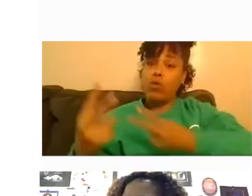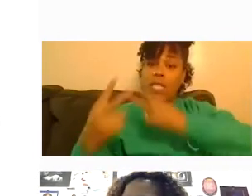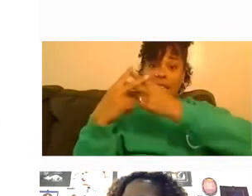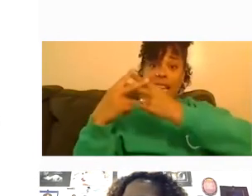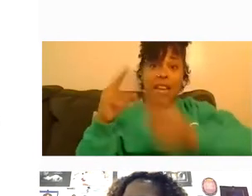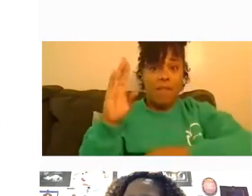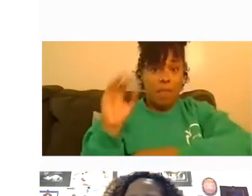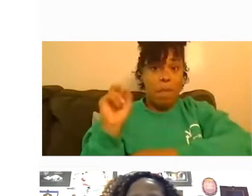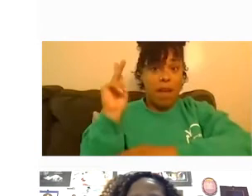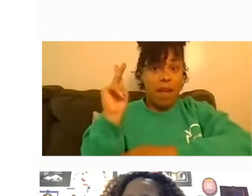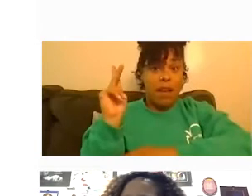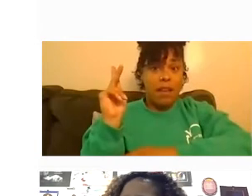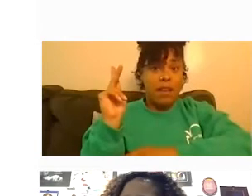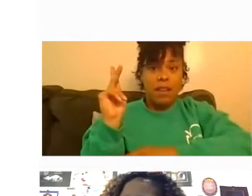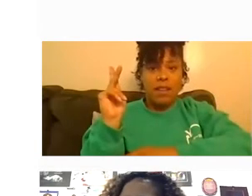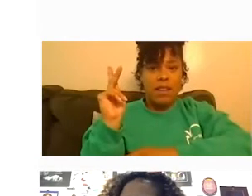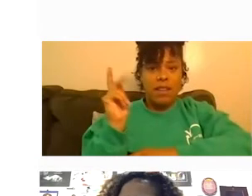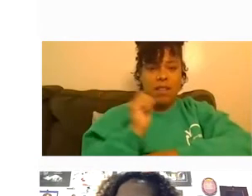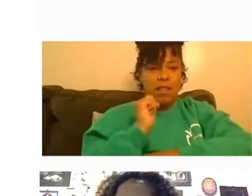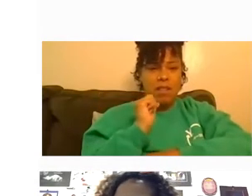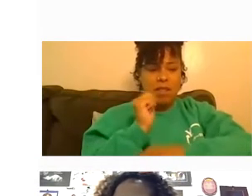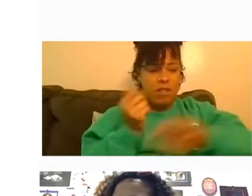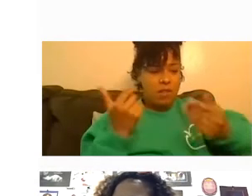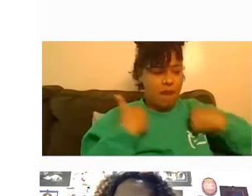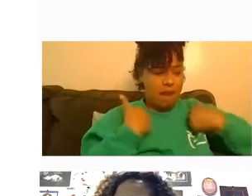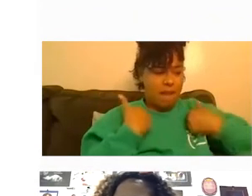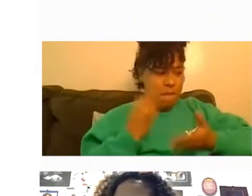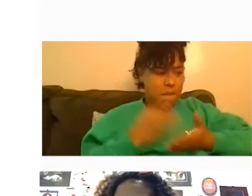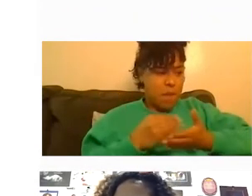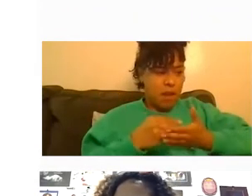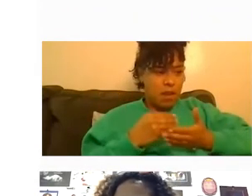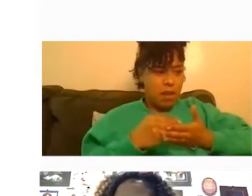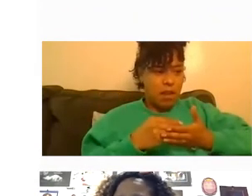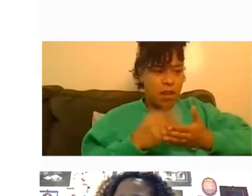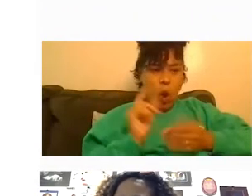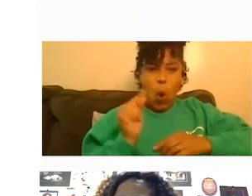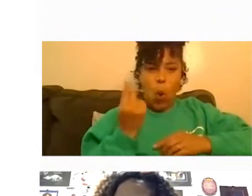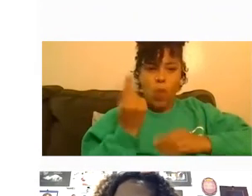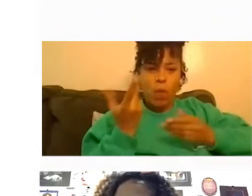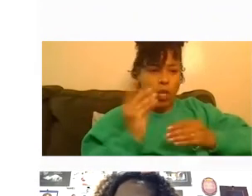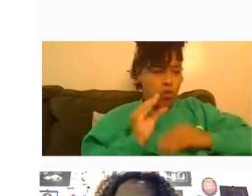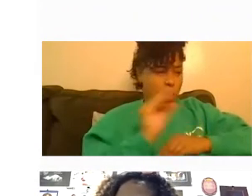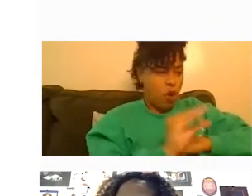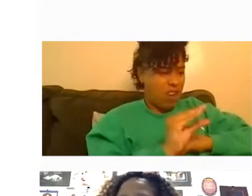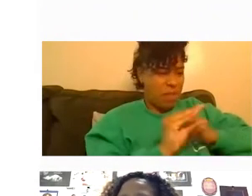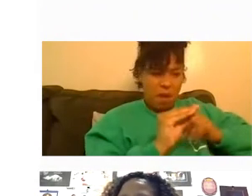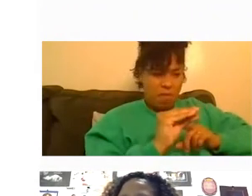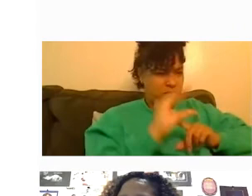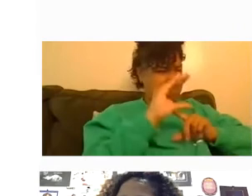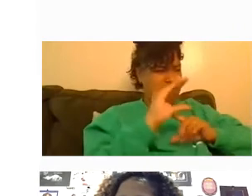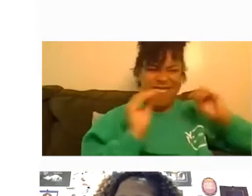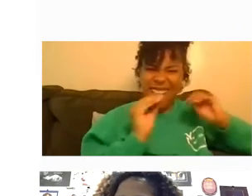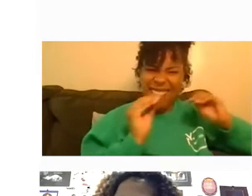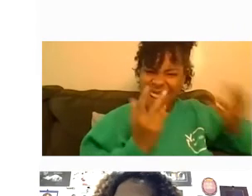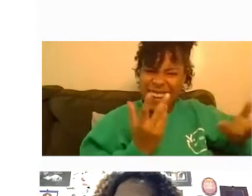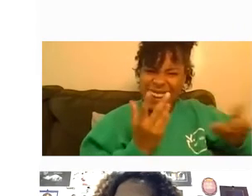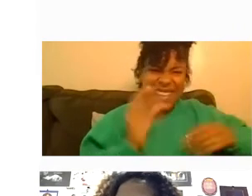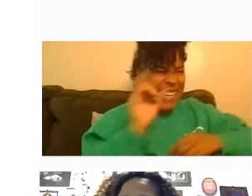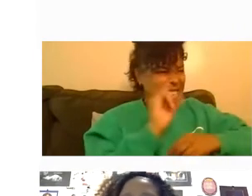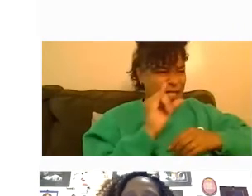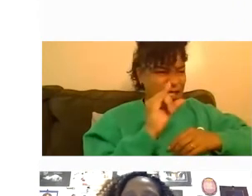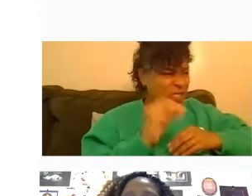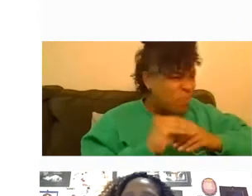savings account, you don't have any money except for what you put in there? The money hasn't grown. The money hasn't